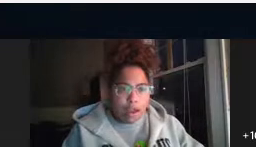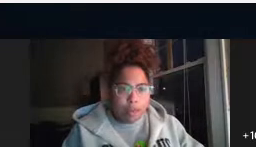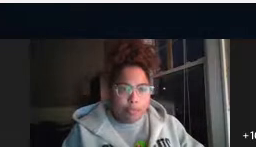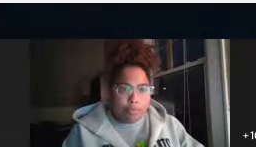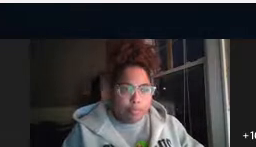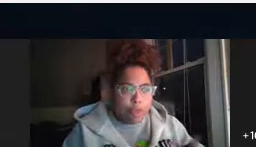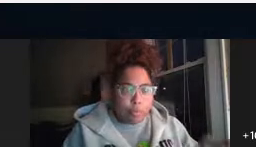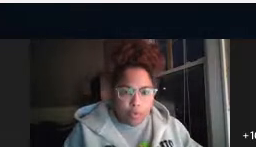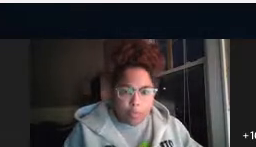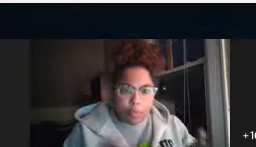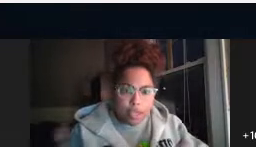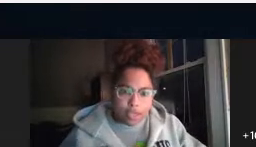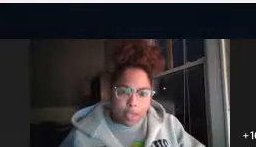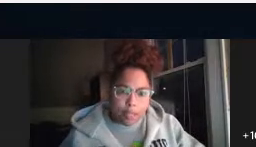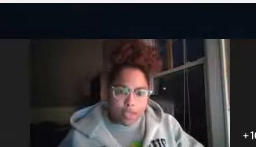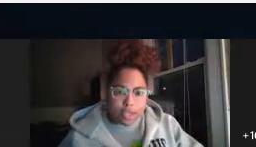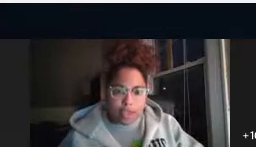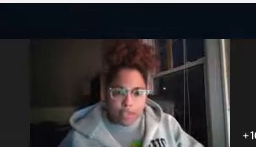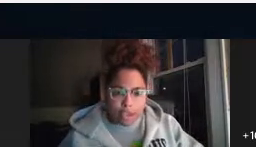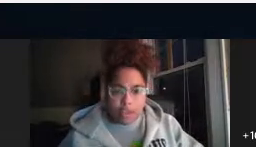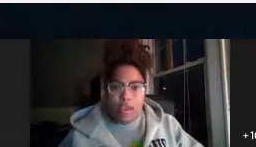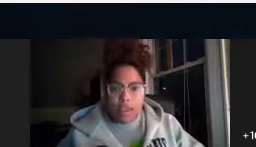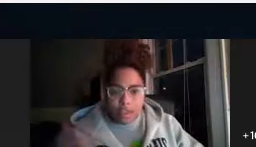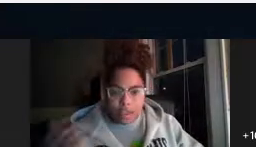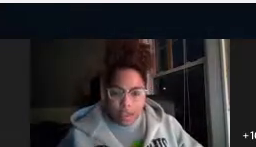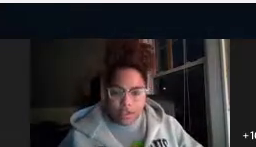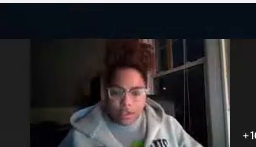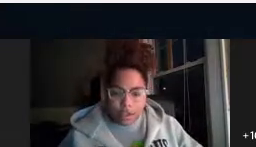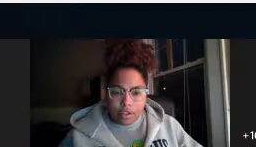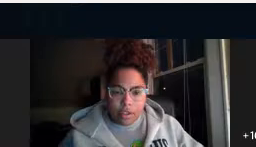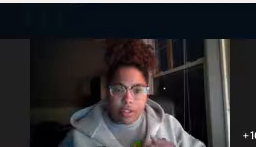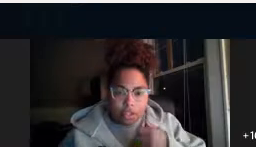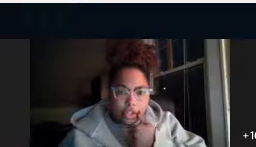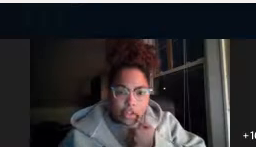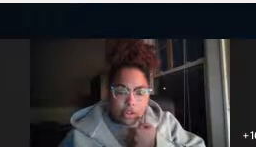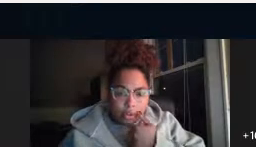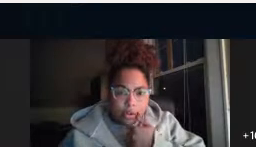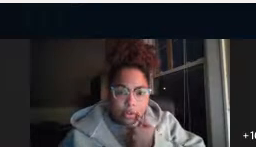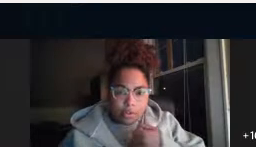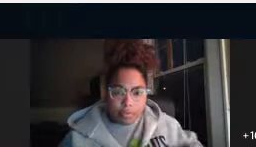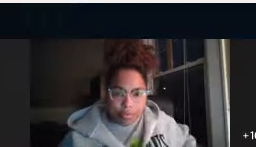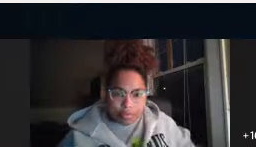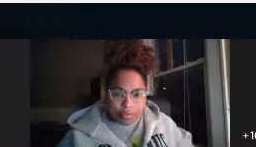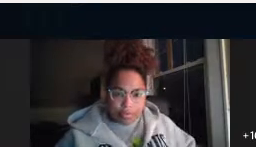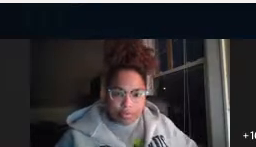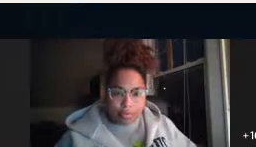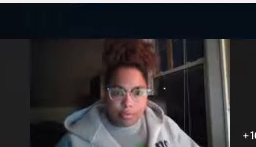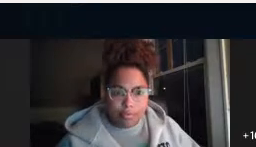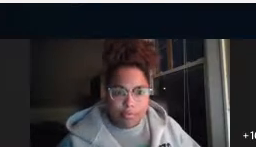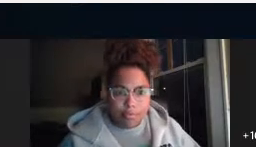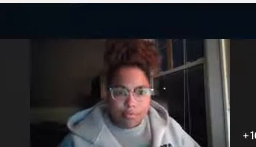or not warm, but they could step inside that van and then have a discussion there.